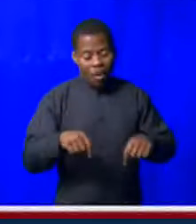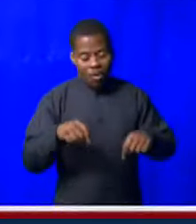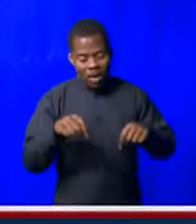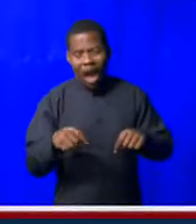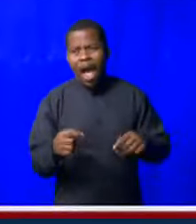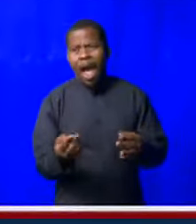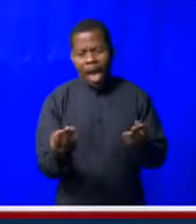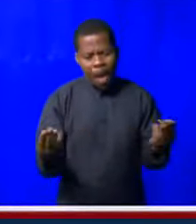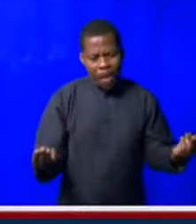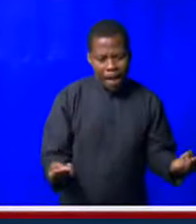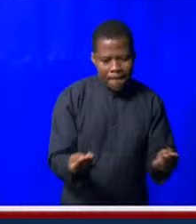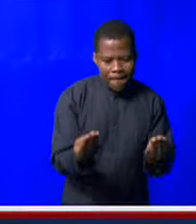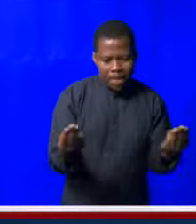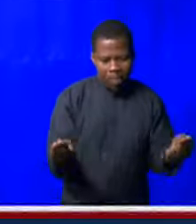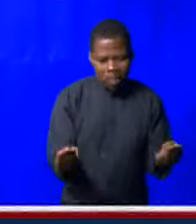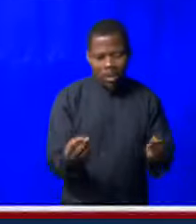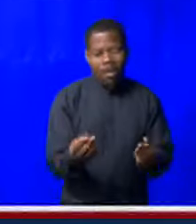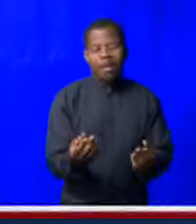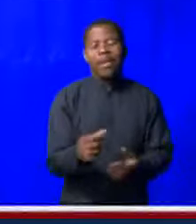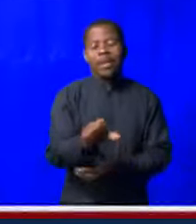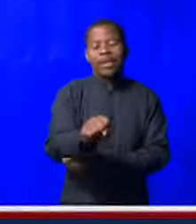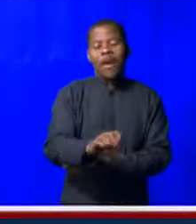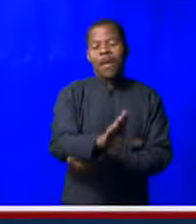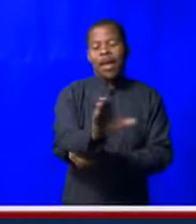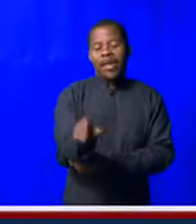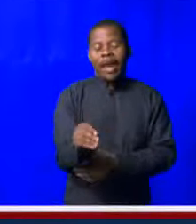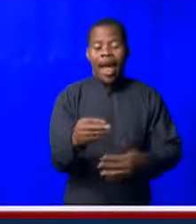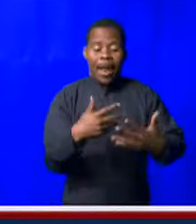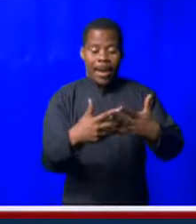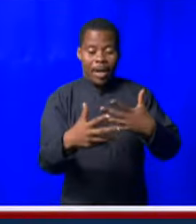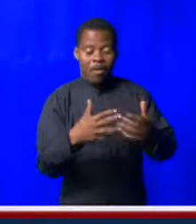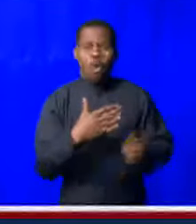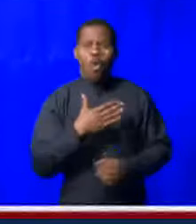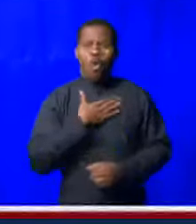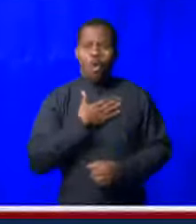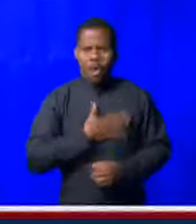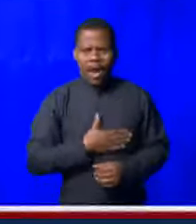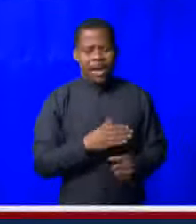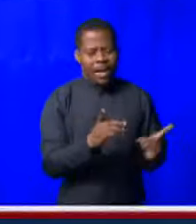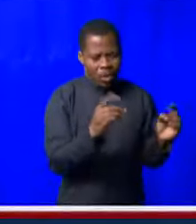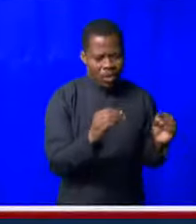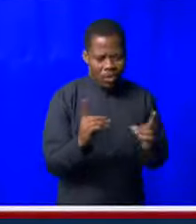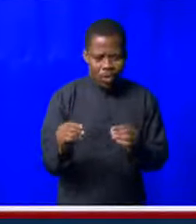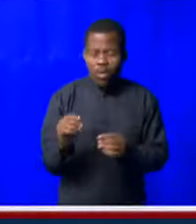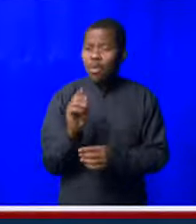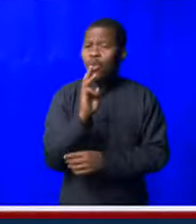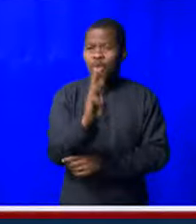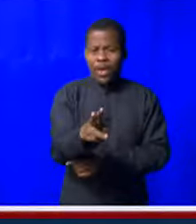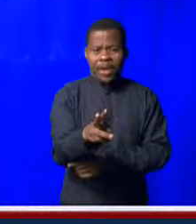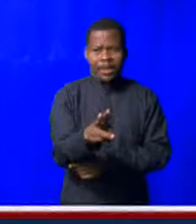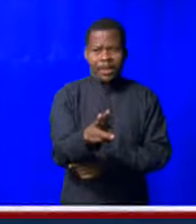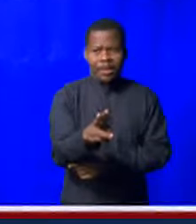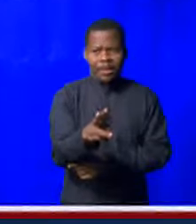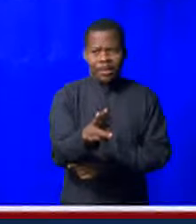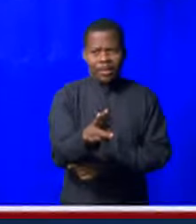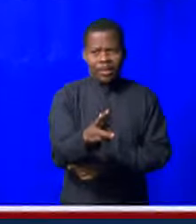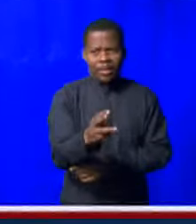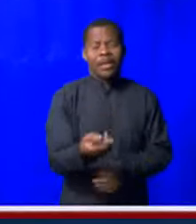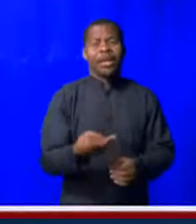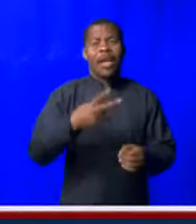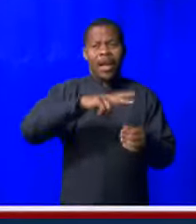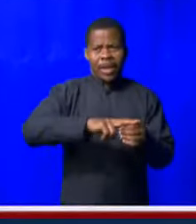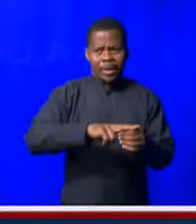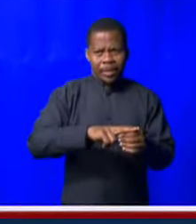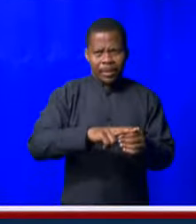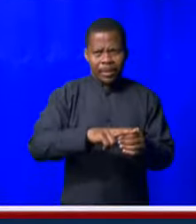people of this country. We affirm our unwavering fidelity to the